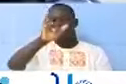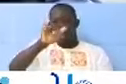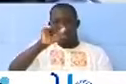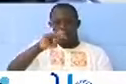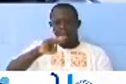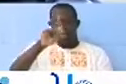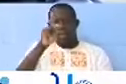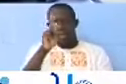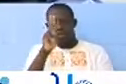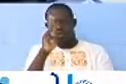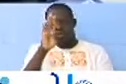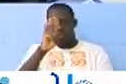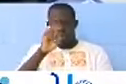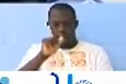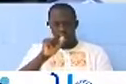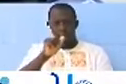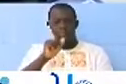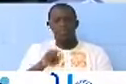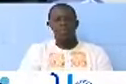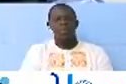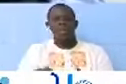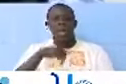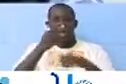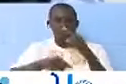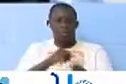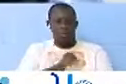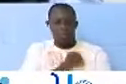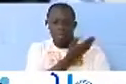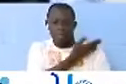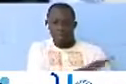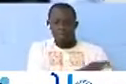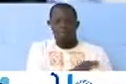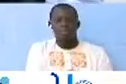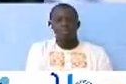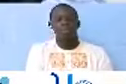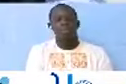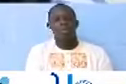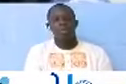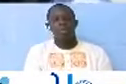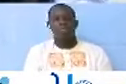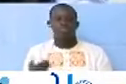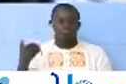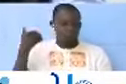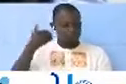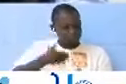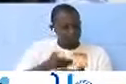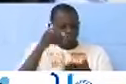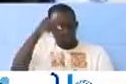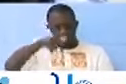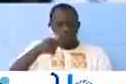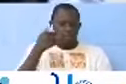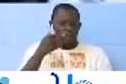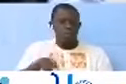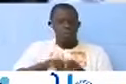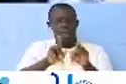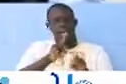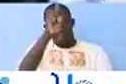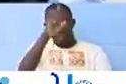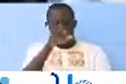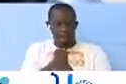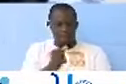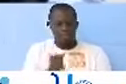Yankuba came. Obadaji. Yankuba left. Obi Allah de Maroto. Up to today, by the help of